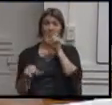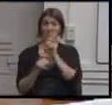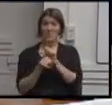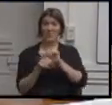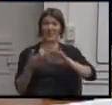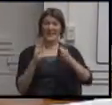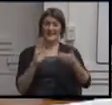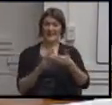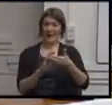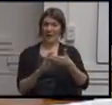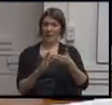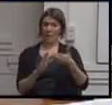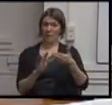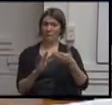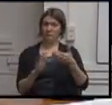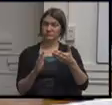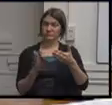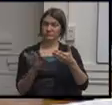funded by